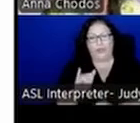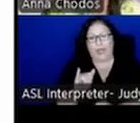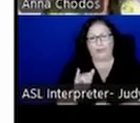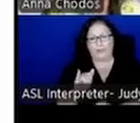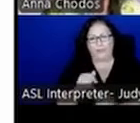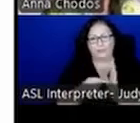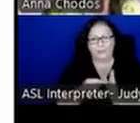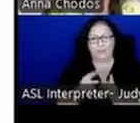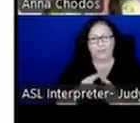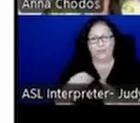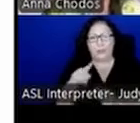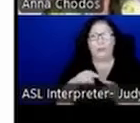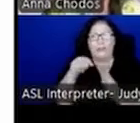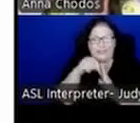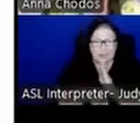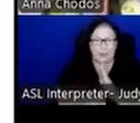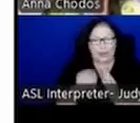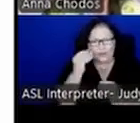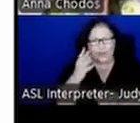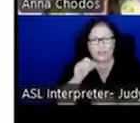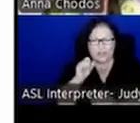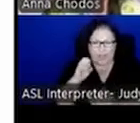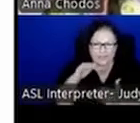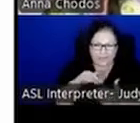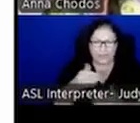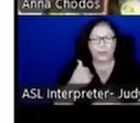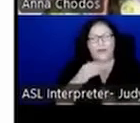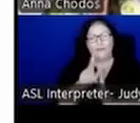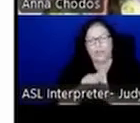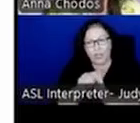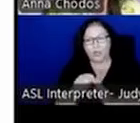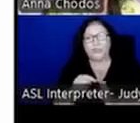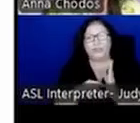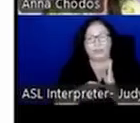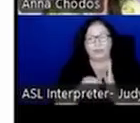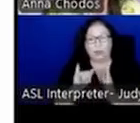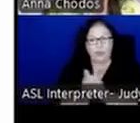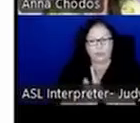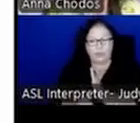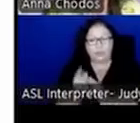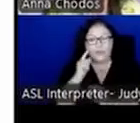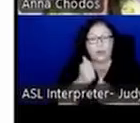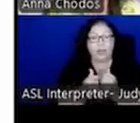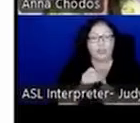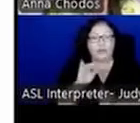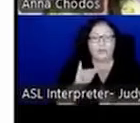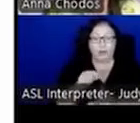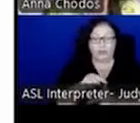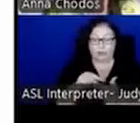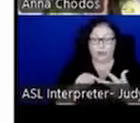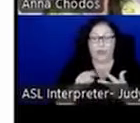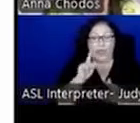information, case studies. We have videos to demonstrate these skills. For each of those three pillars, identify, engage, support, we have